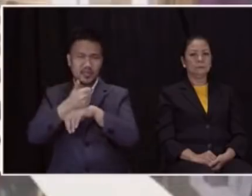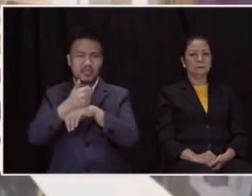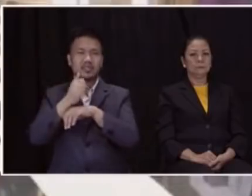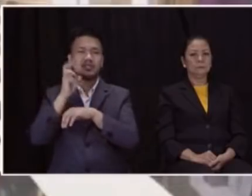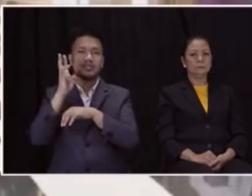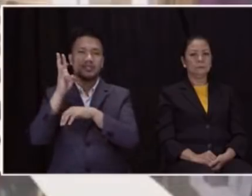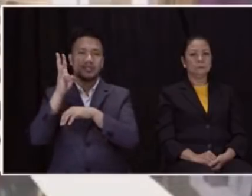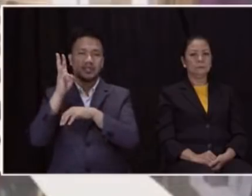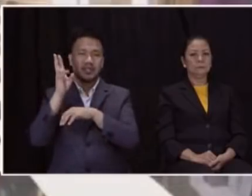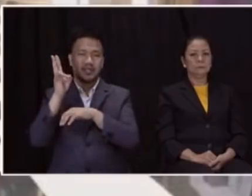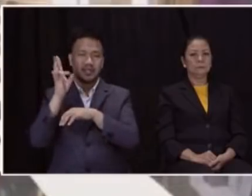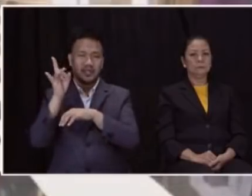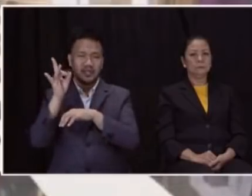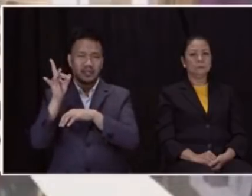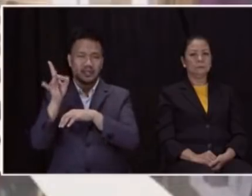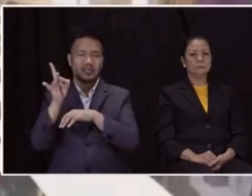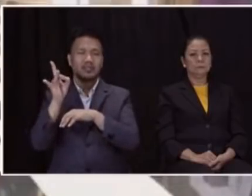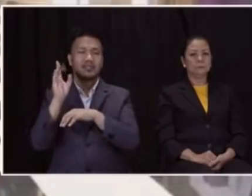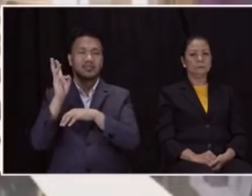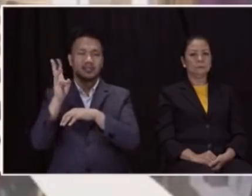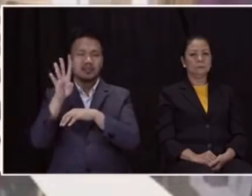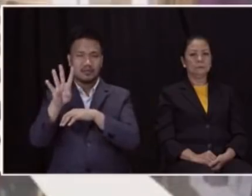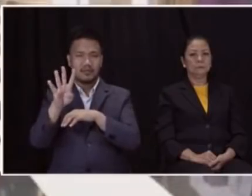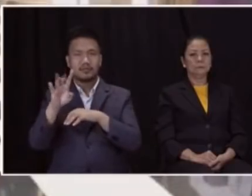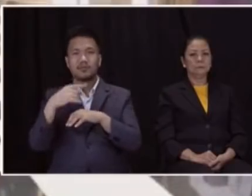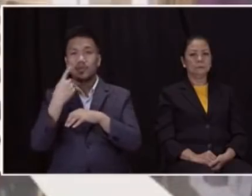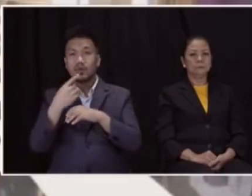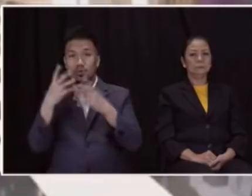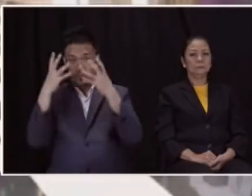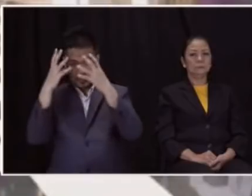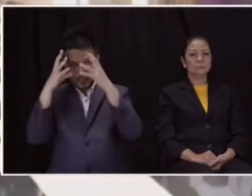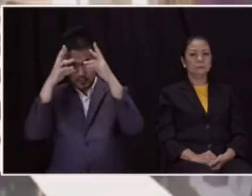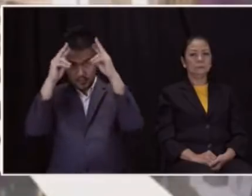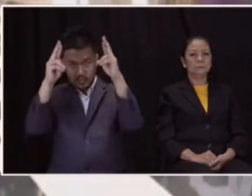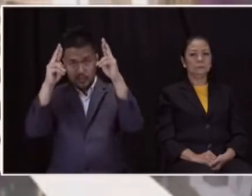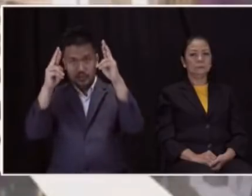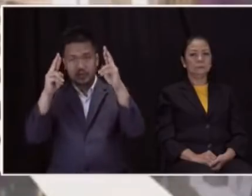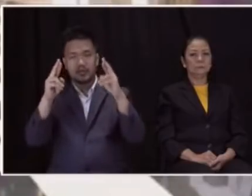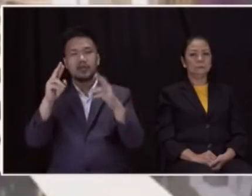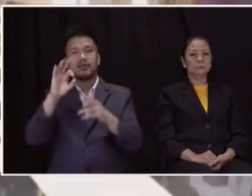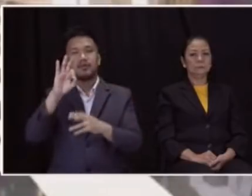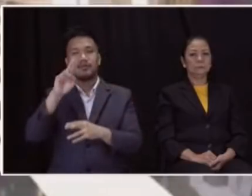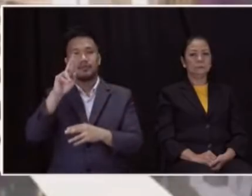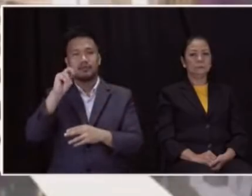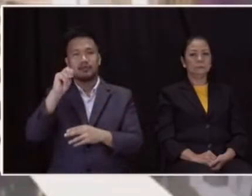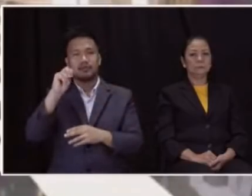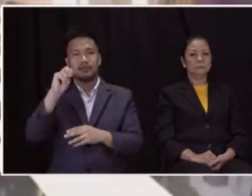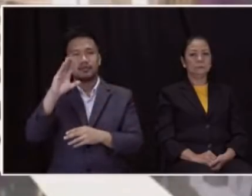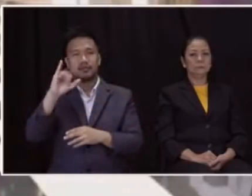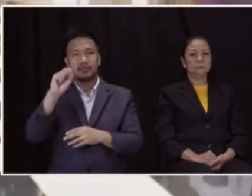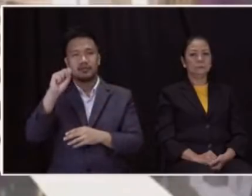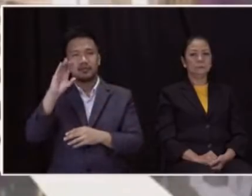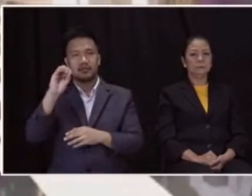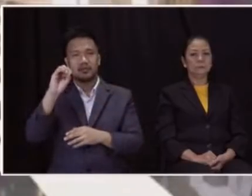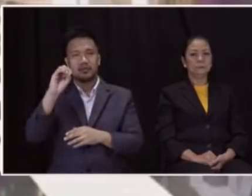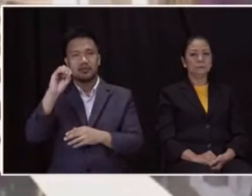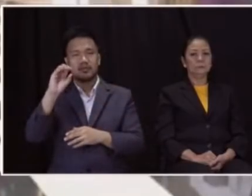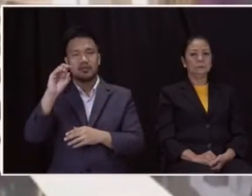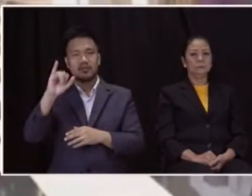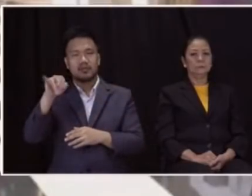the key to his city is the Honorable Mayor Francisco Javier Zamora, accompanied by his